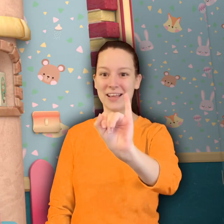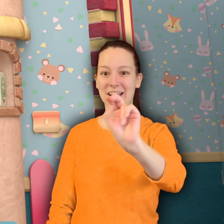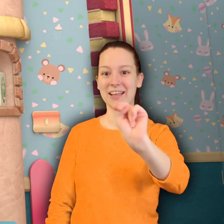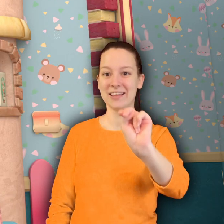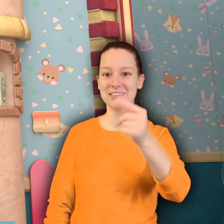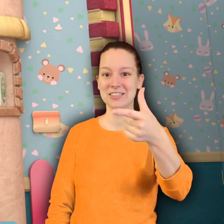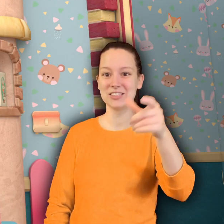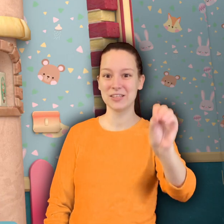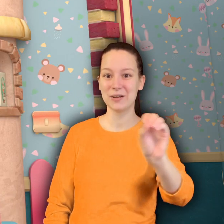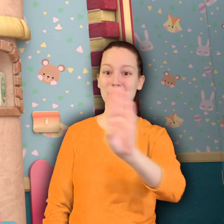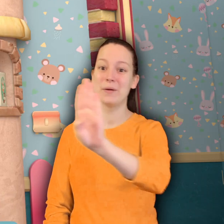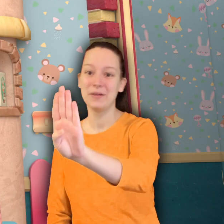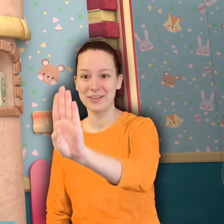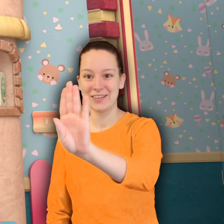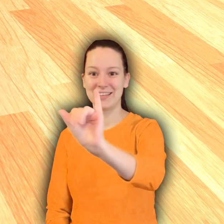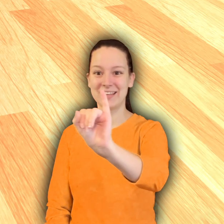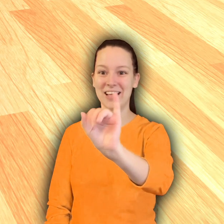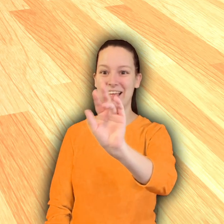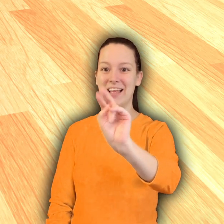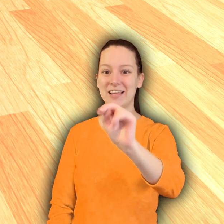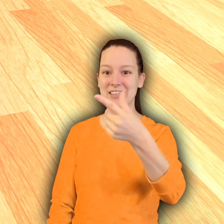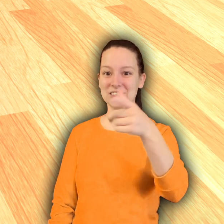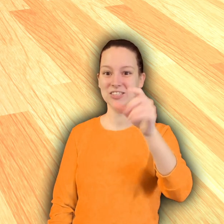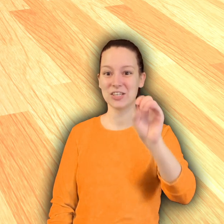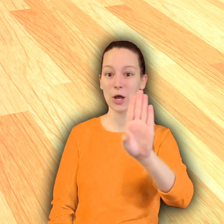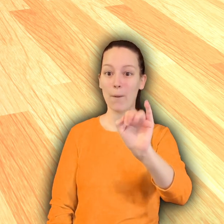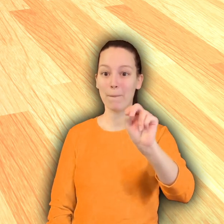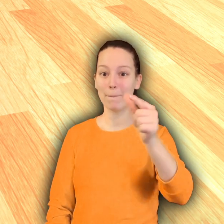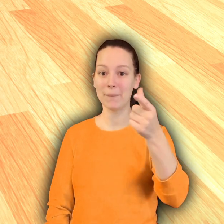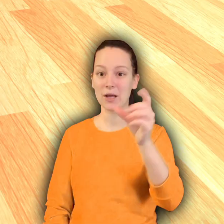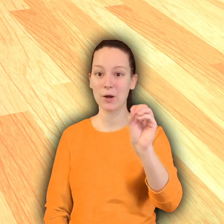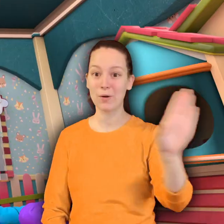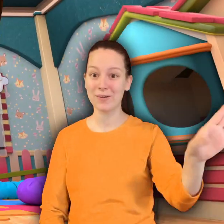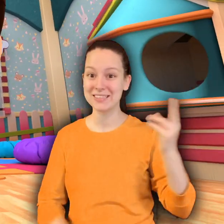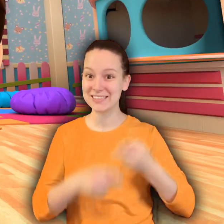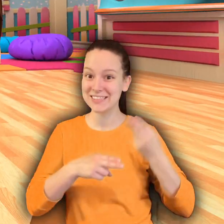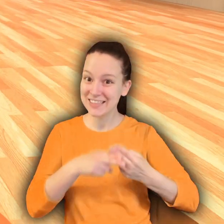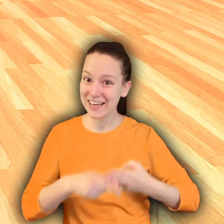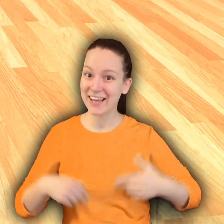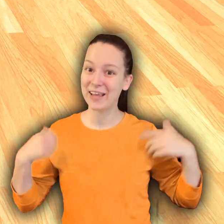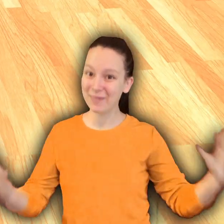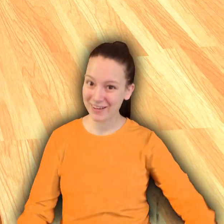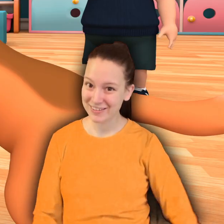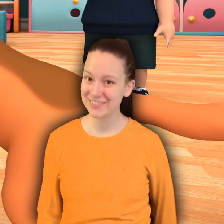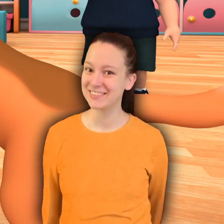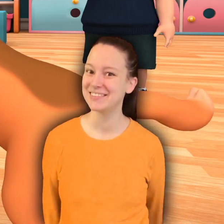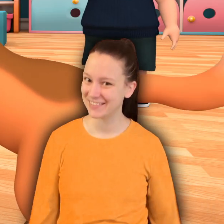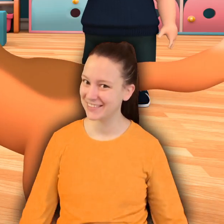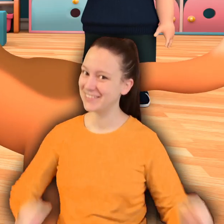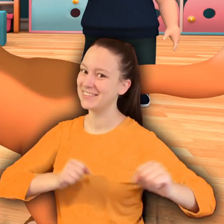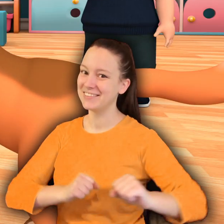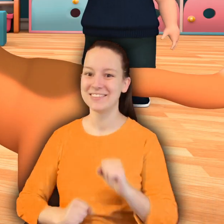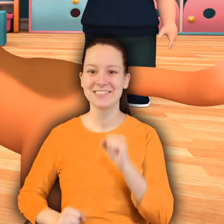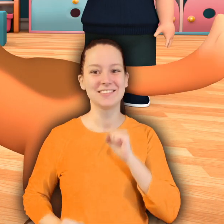-I-N-G-O, B-I-N-G-O-O, and Bingo was his name-o